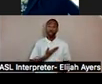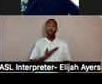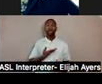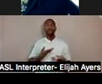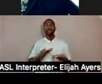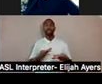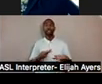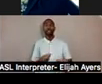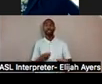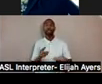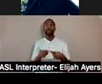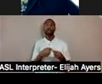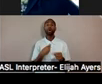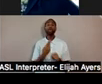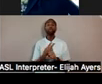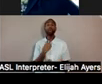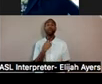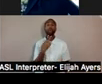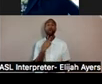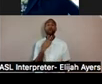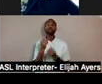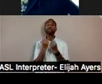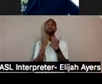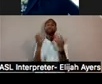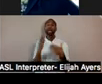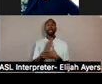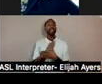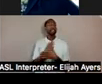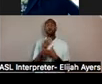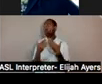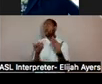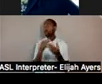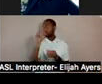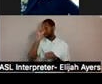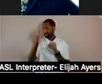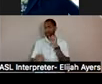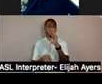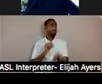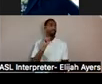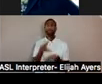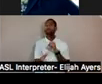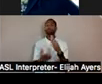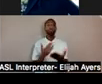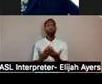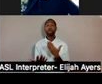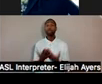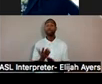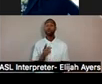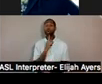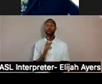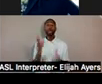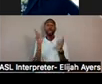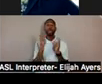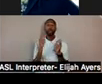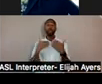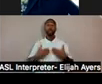about bringing our voice into the world and sharing whatever it is that is true for us. And we can really hear those